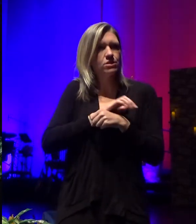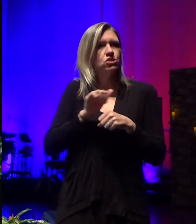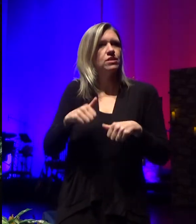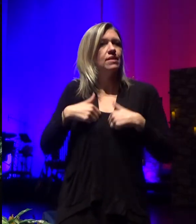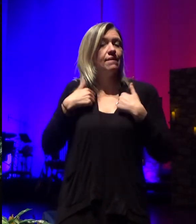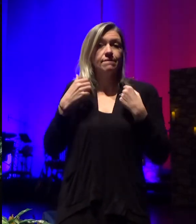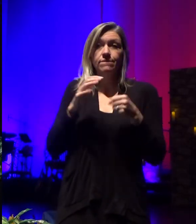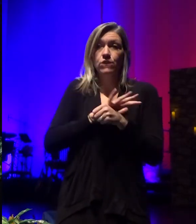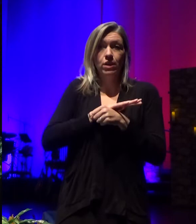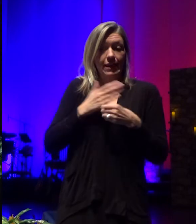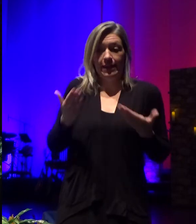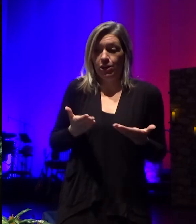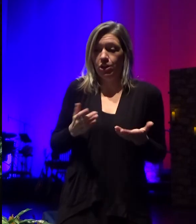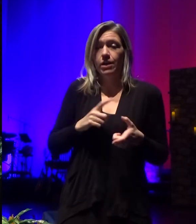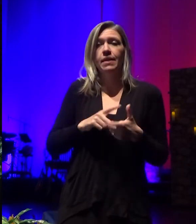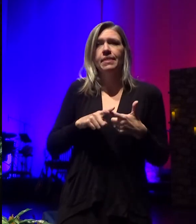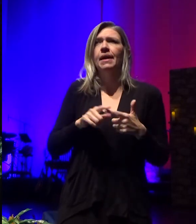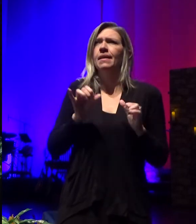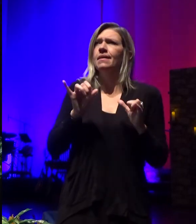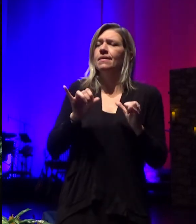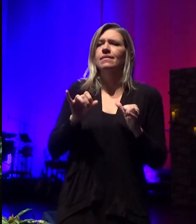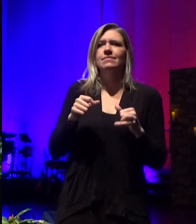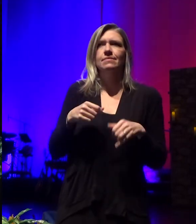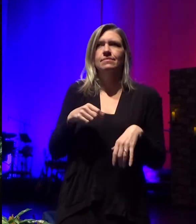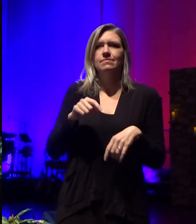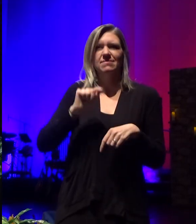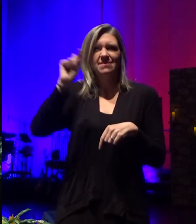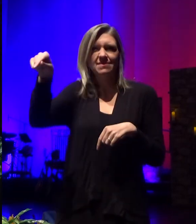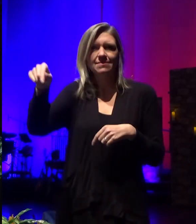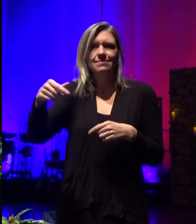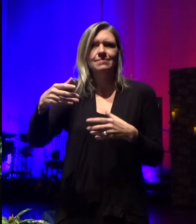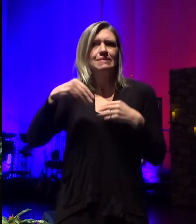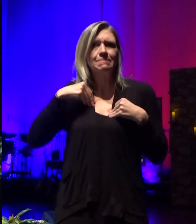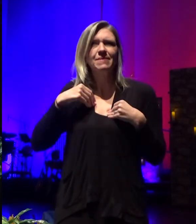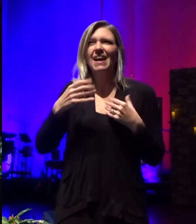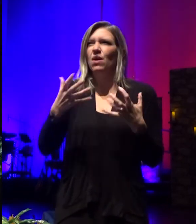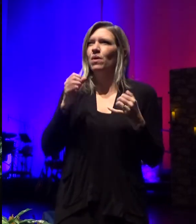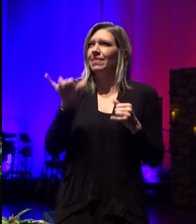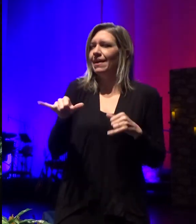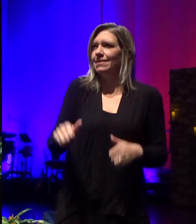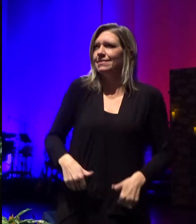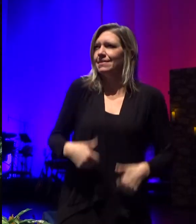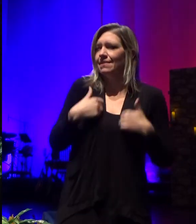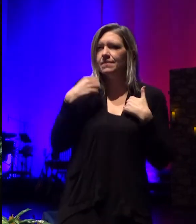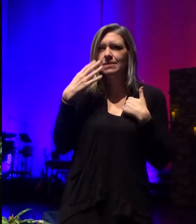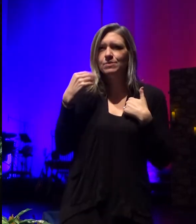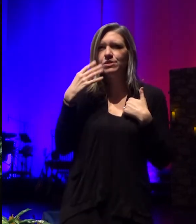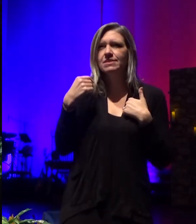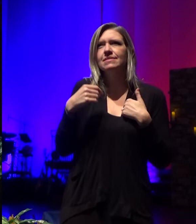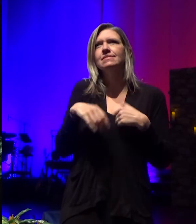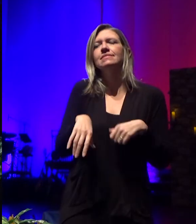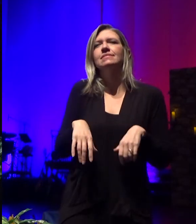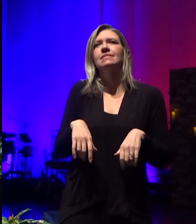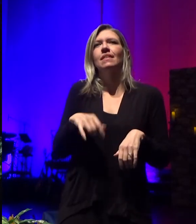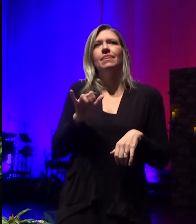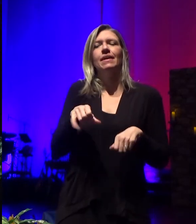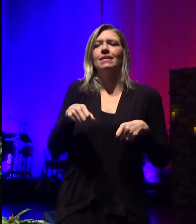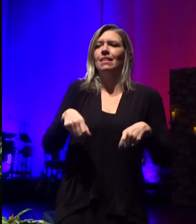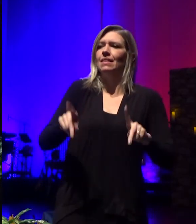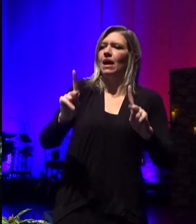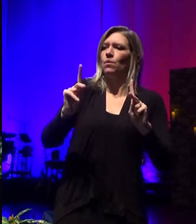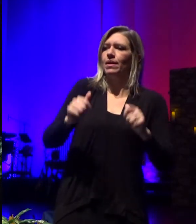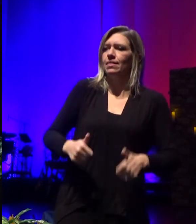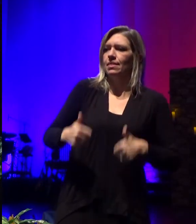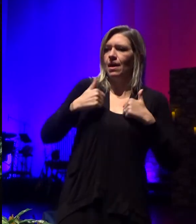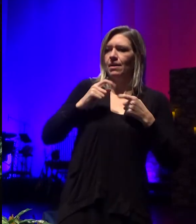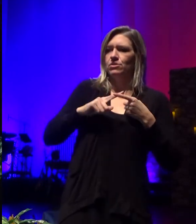fully here and she embraced that. I want to live like that. I want to live like that because that's letting life take us